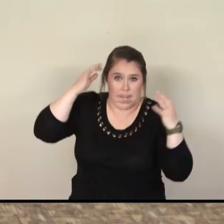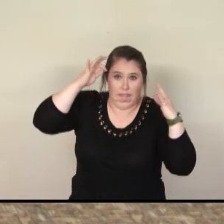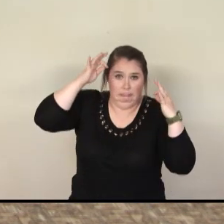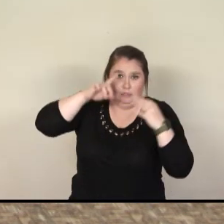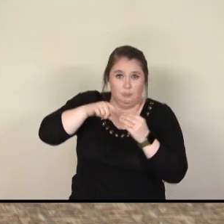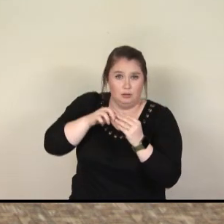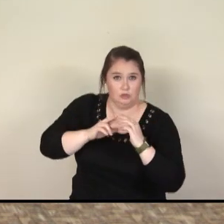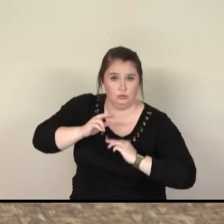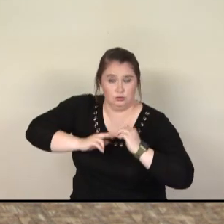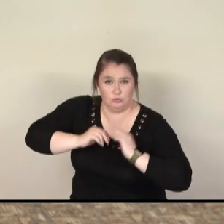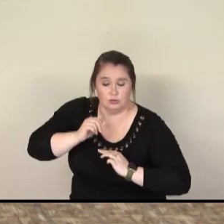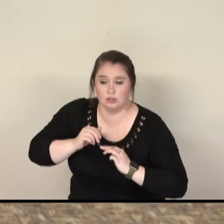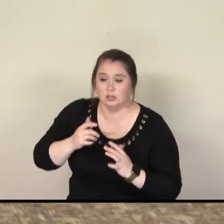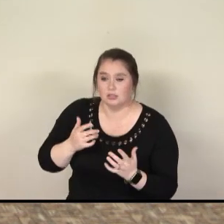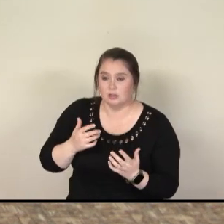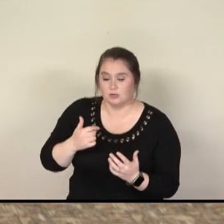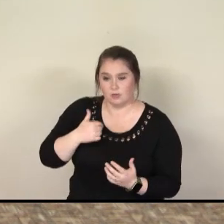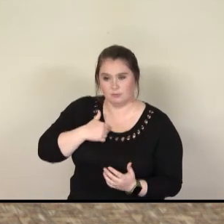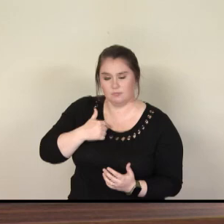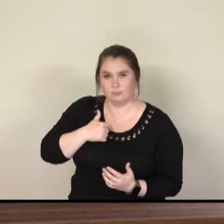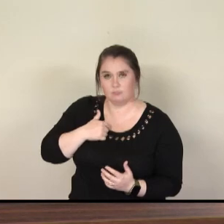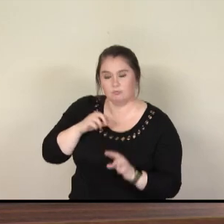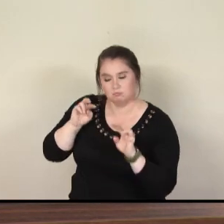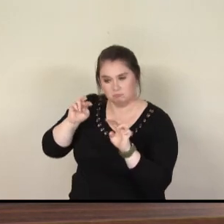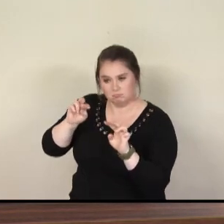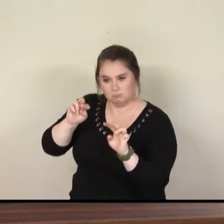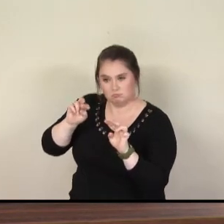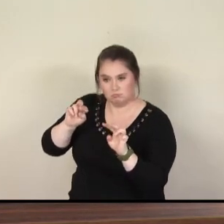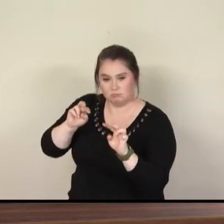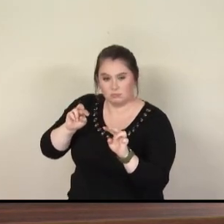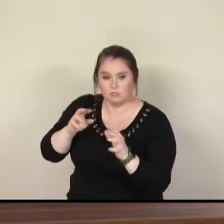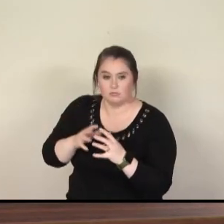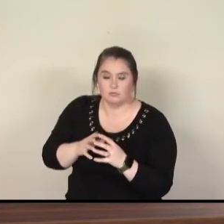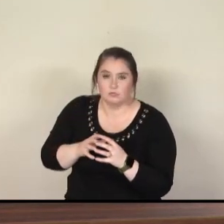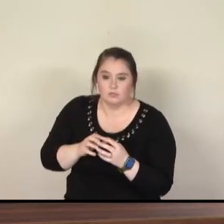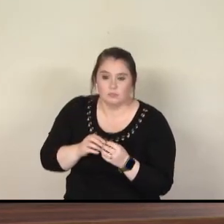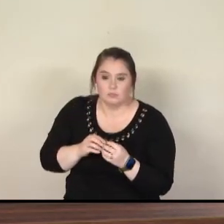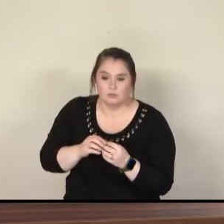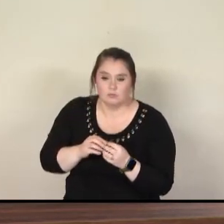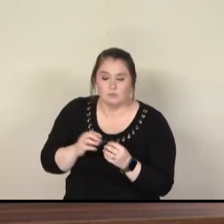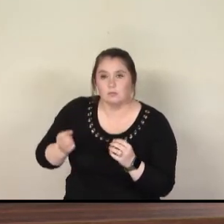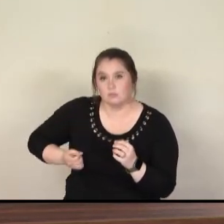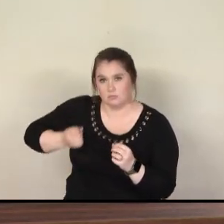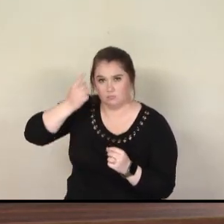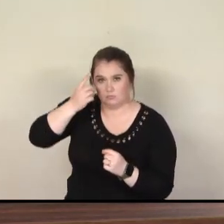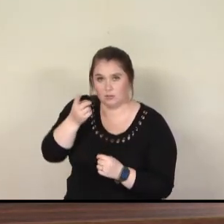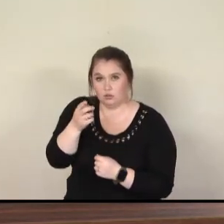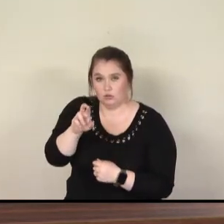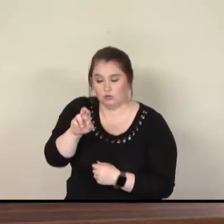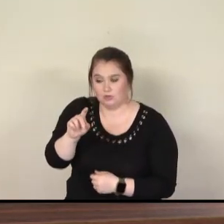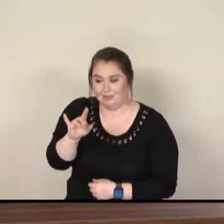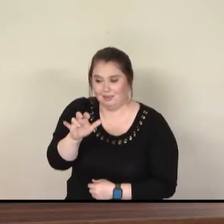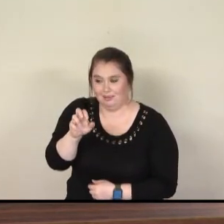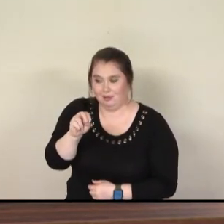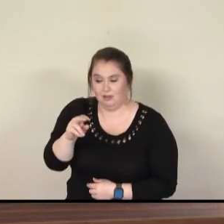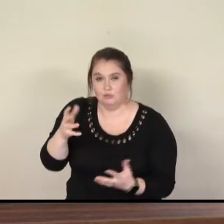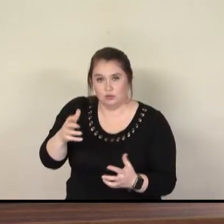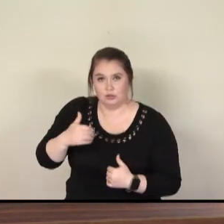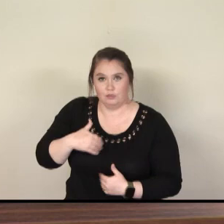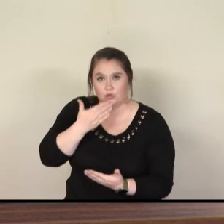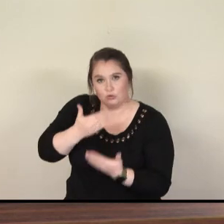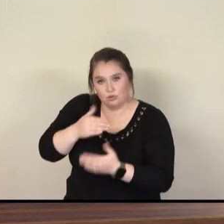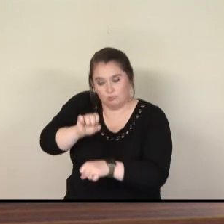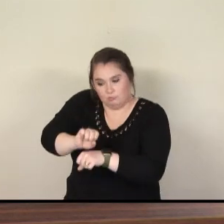size. So yes, I am also looking forward to, I know Dr. Kincannon has a great working relationship with Bradley